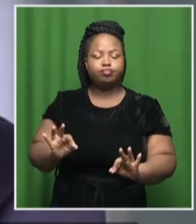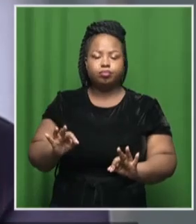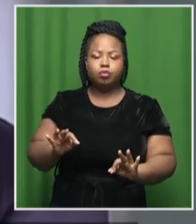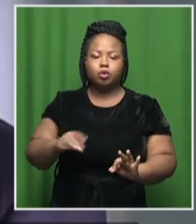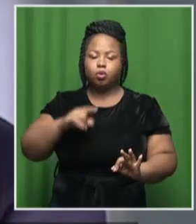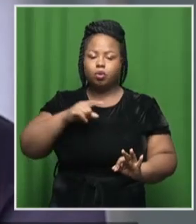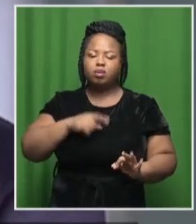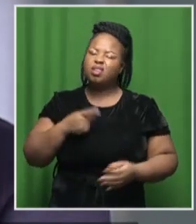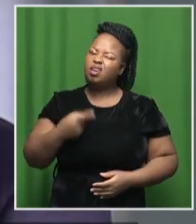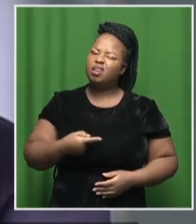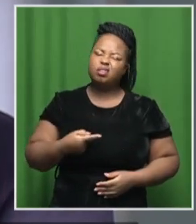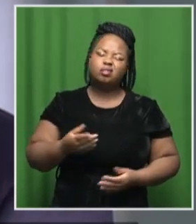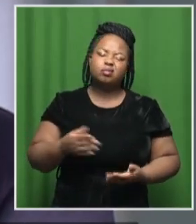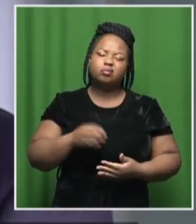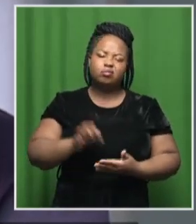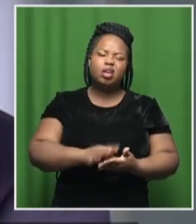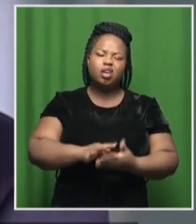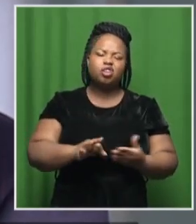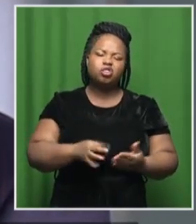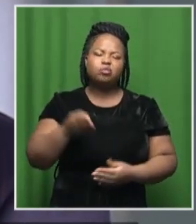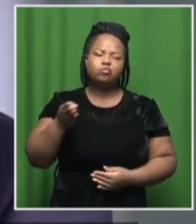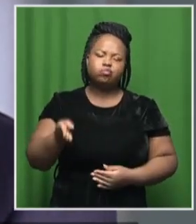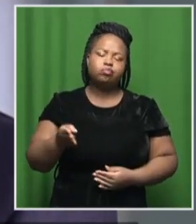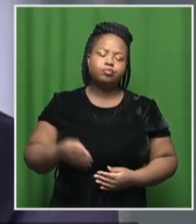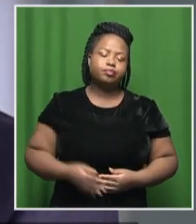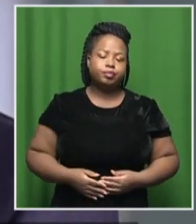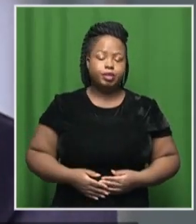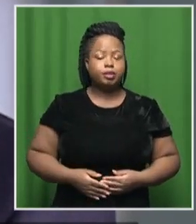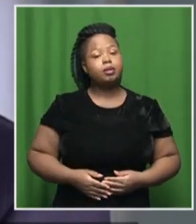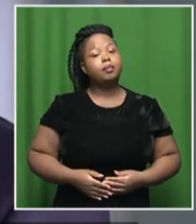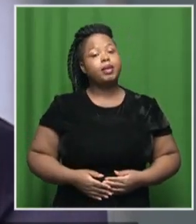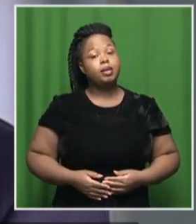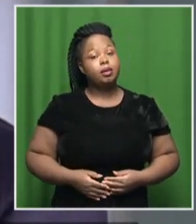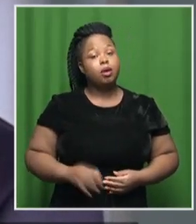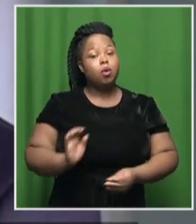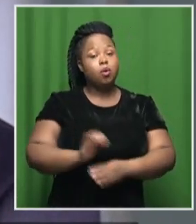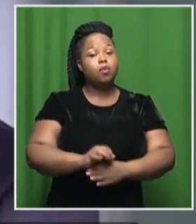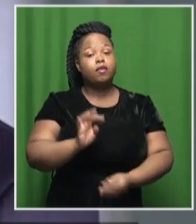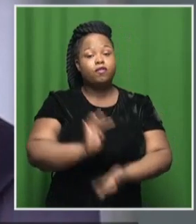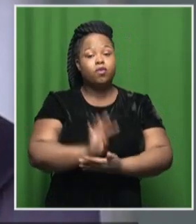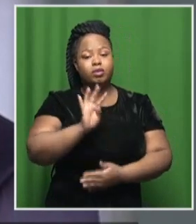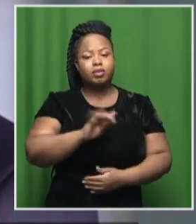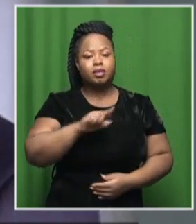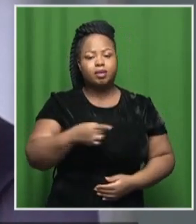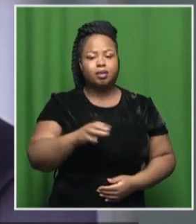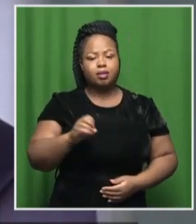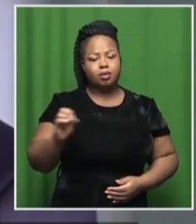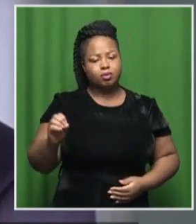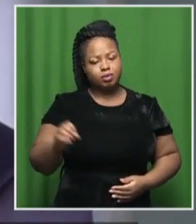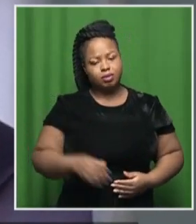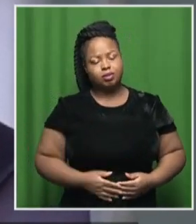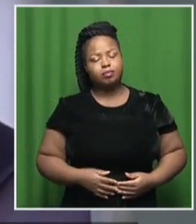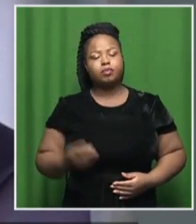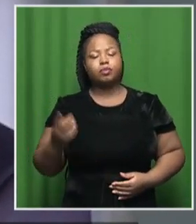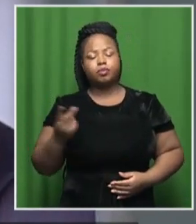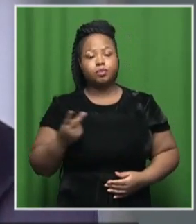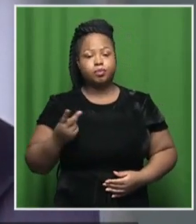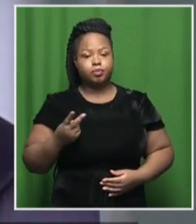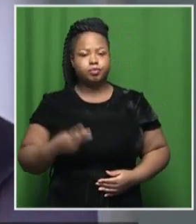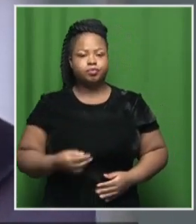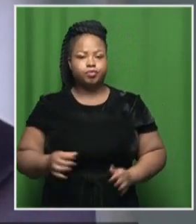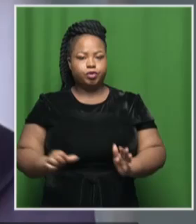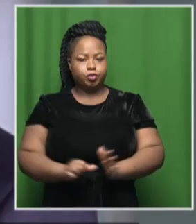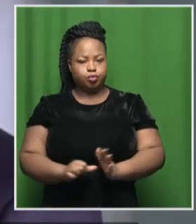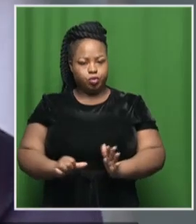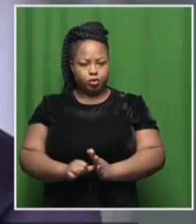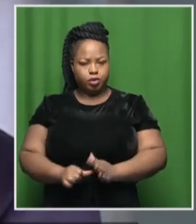are candidates in an election. And we know we have over 14,000 of these candidates. It is also important to ensure